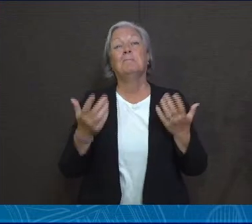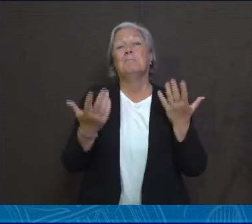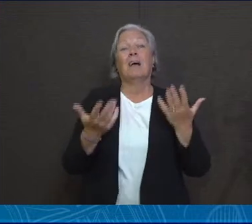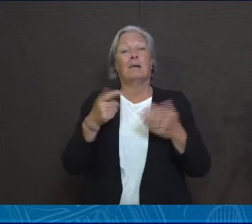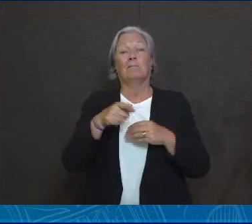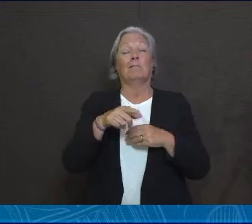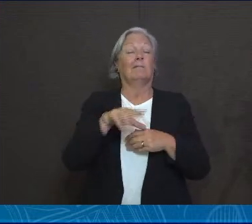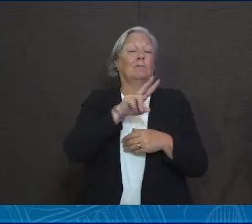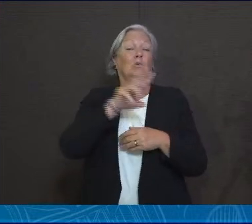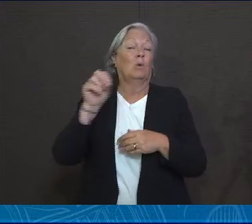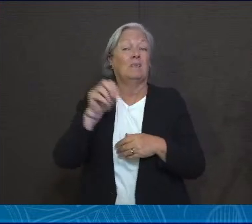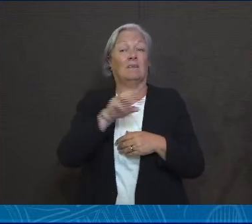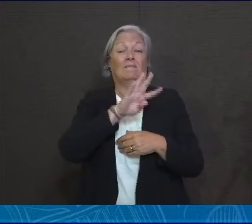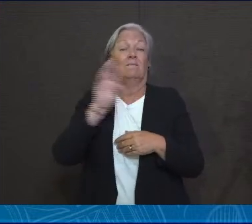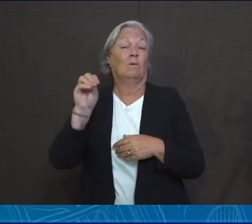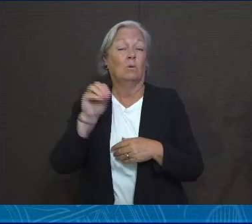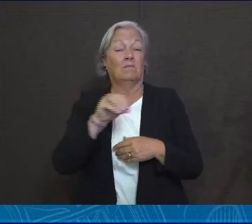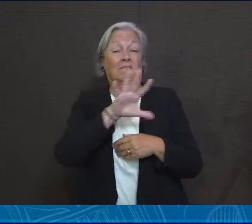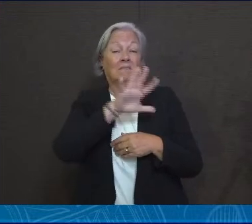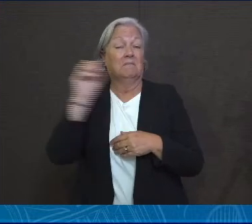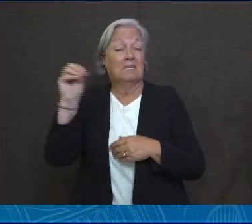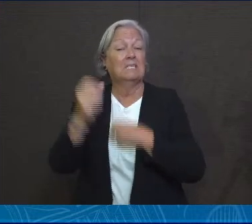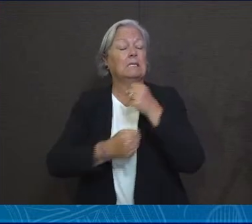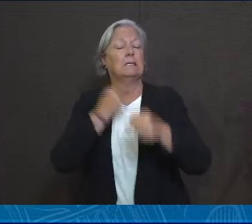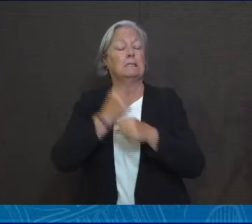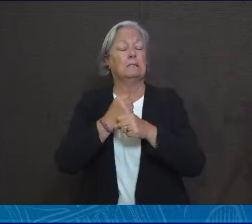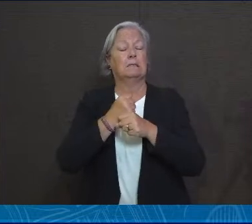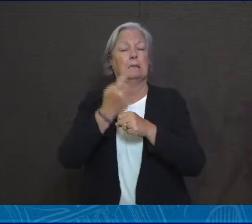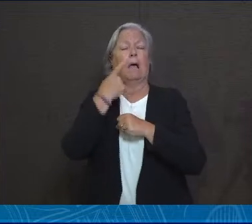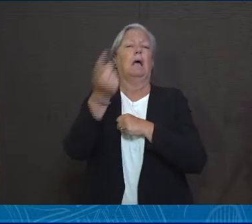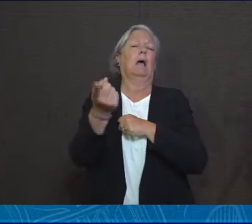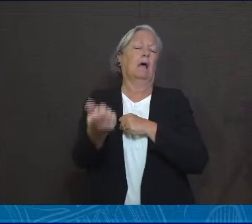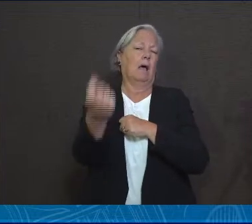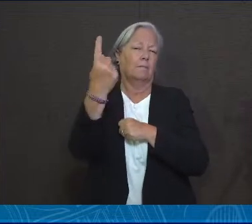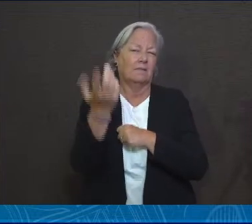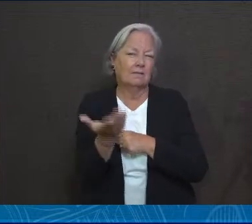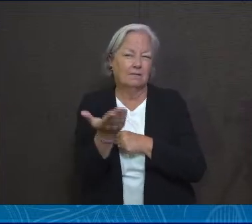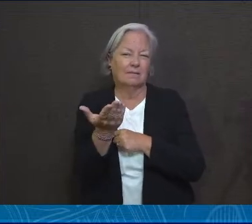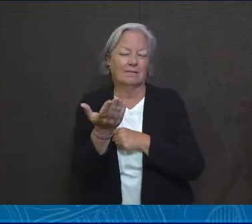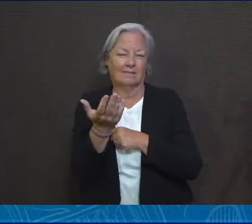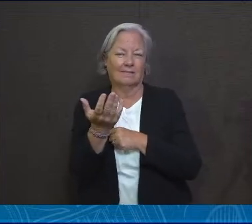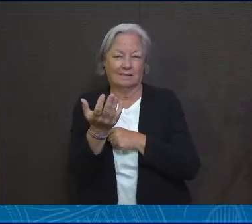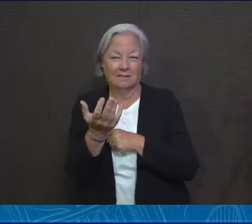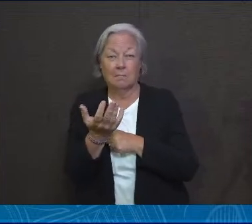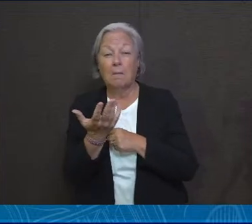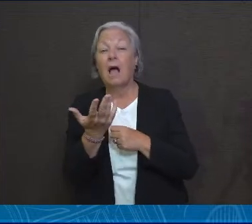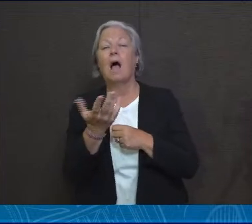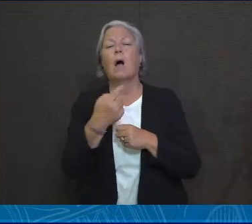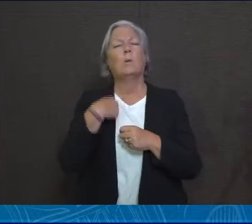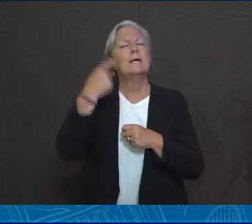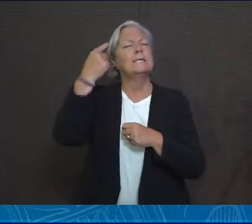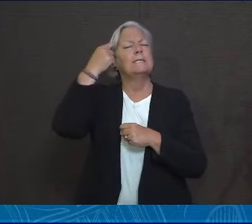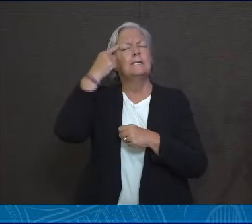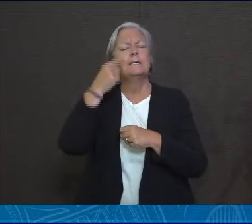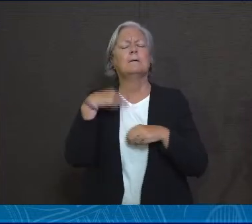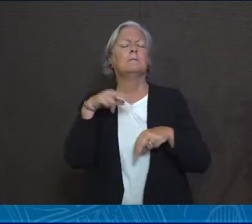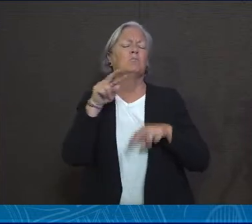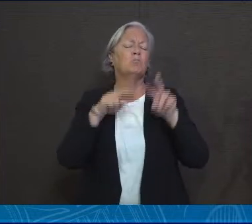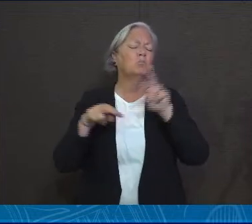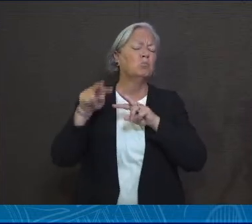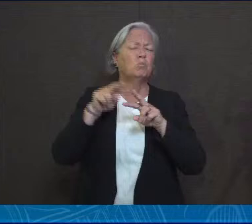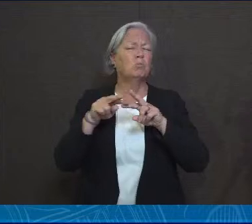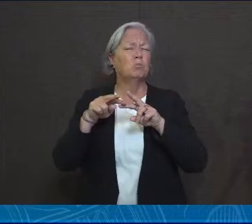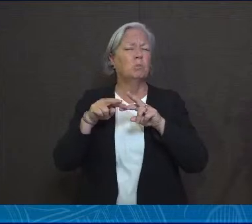50 years. And in that case, sometimes we'll use scenarios where we look at how bad could it get, what are the vulnerabilities, and